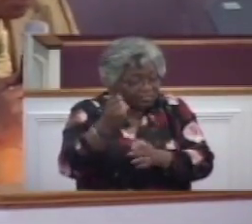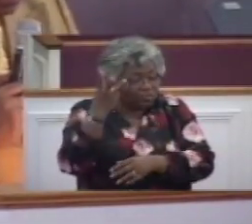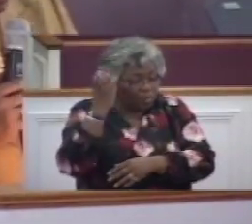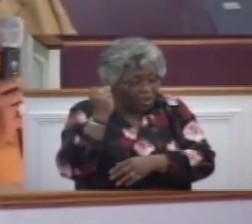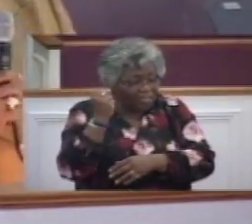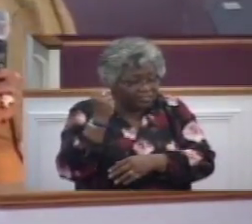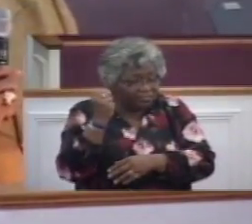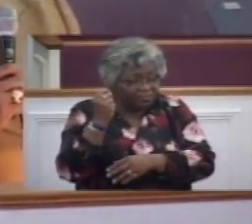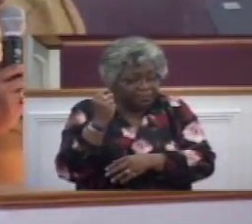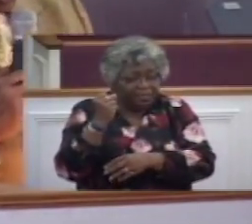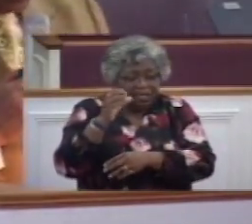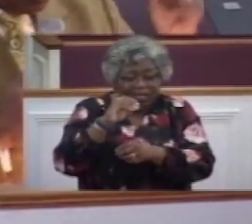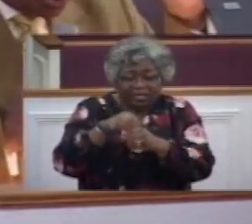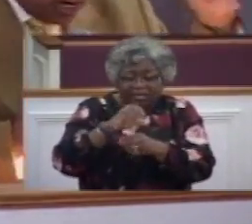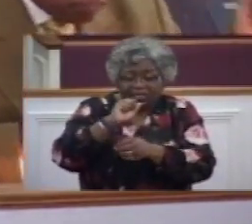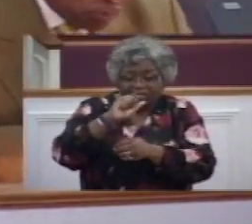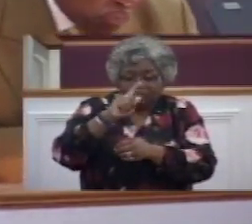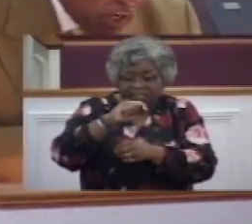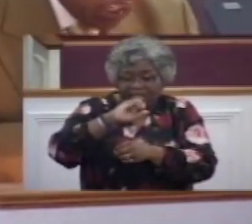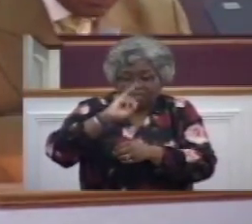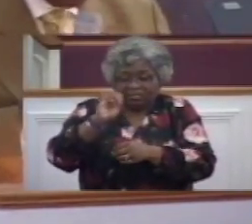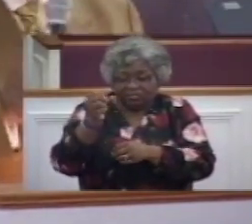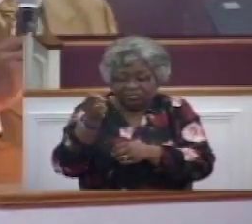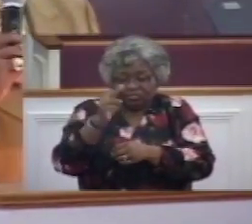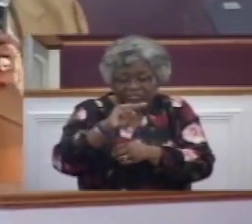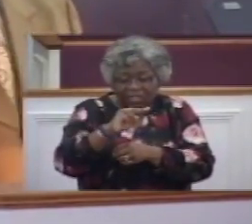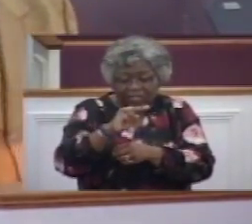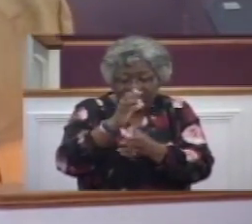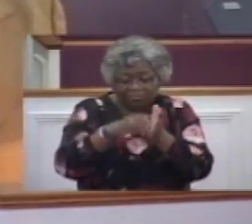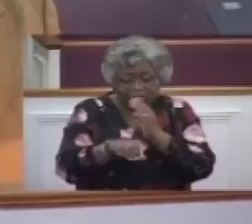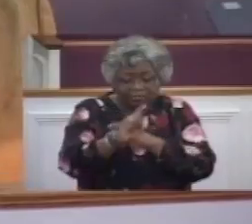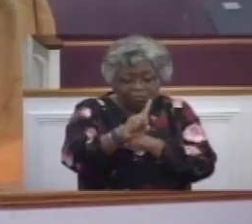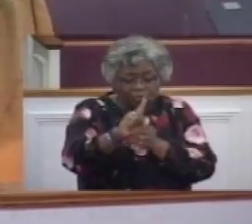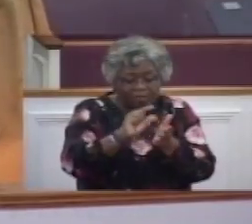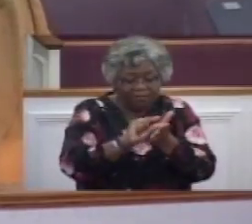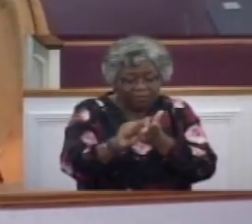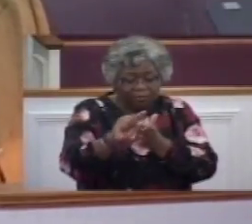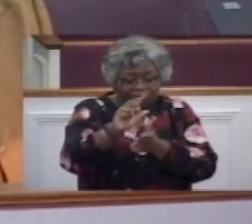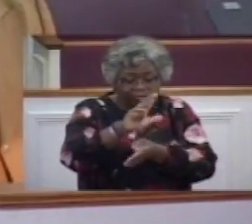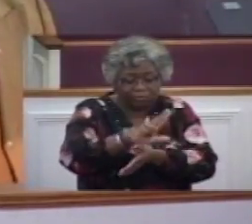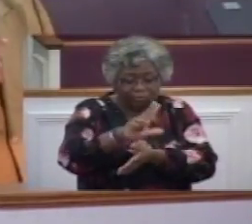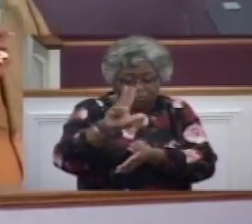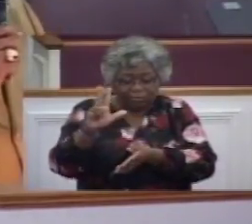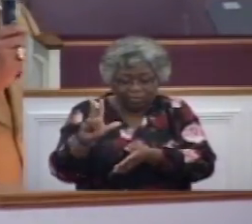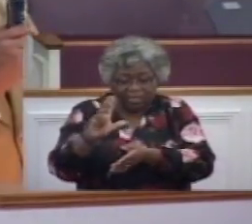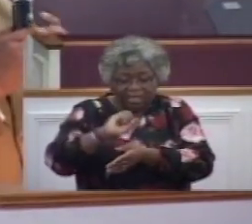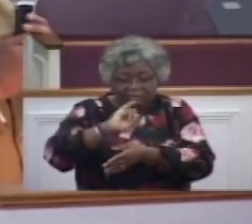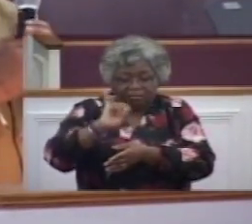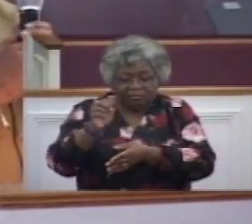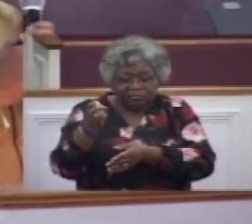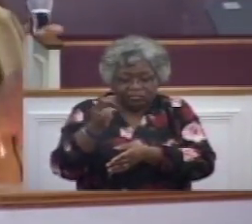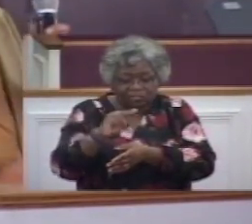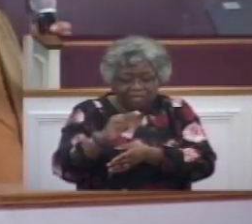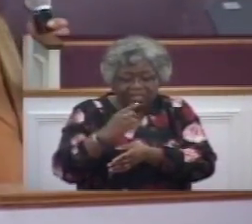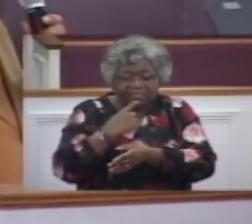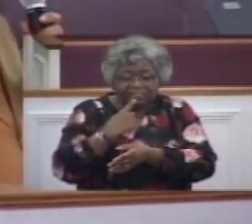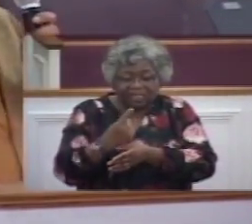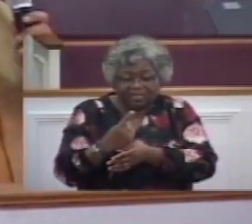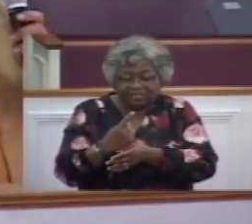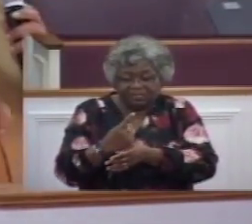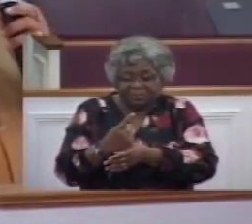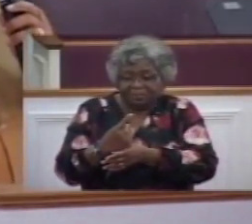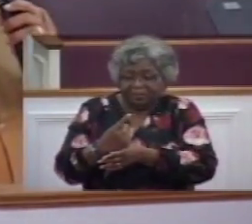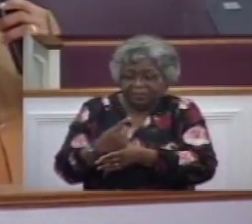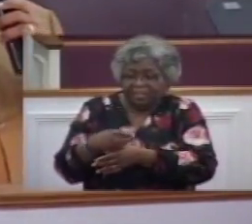was. In St. John chapter 1 and verse 33, John makes this confession. John